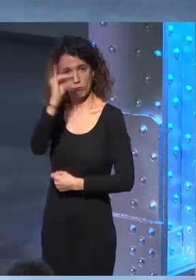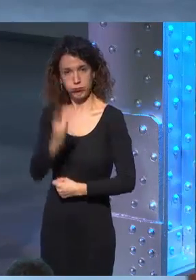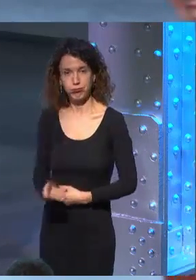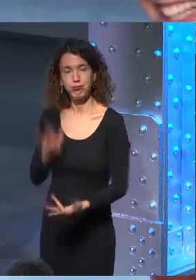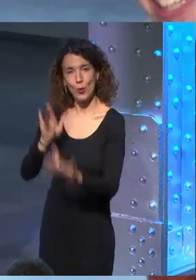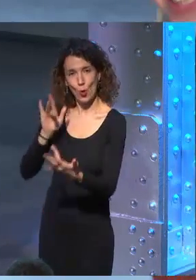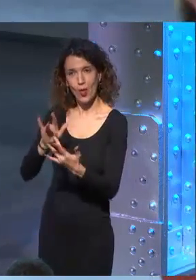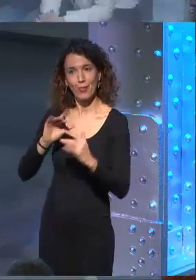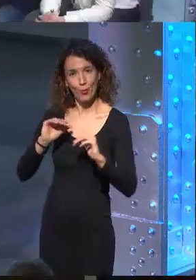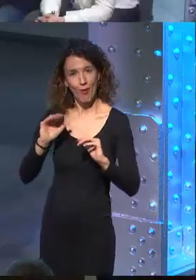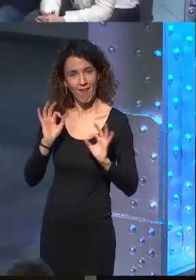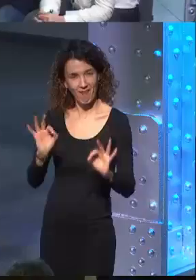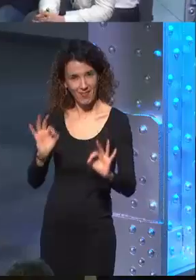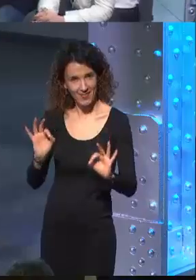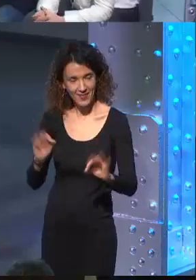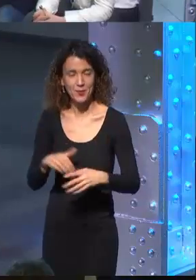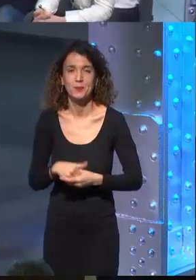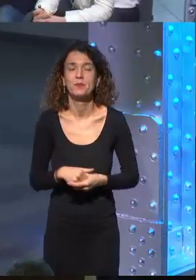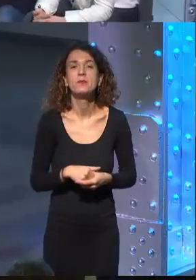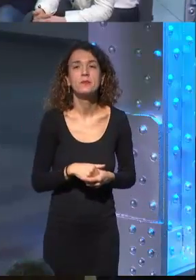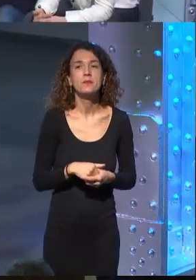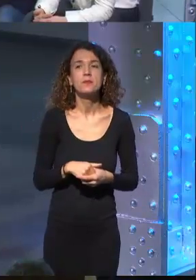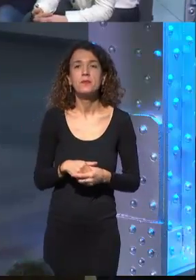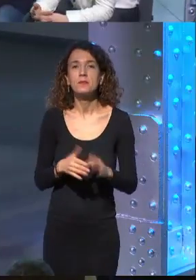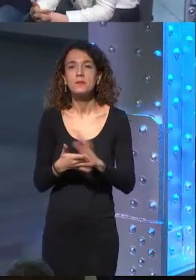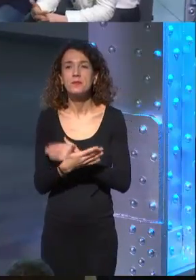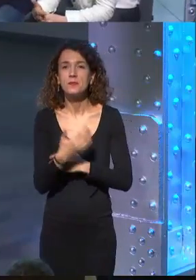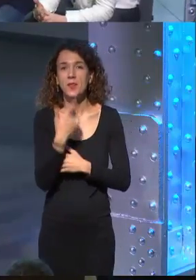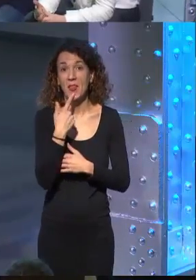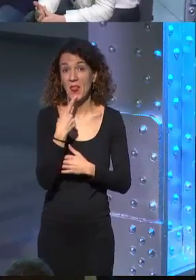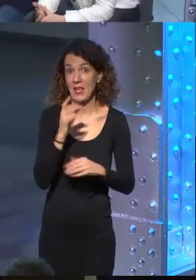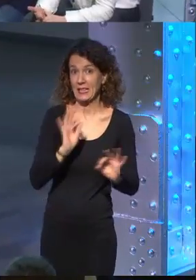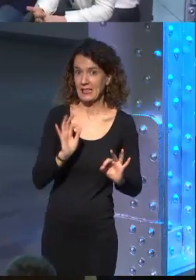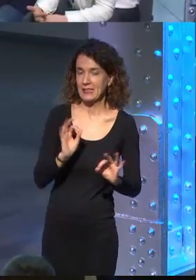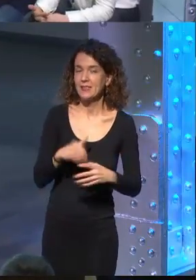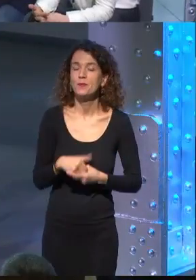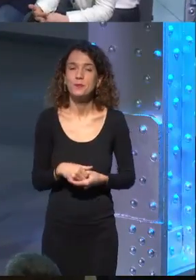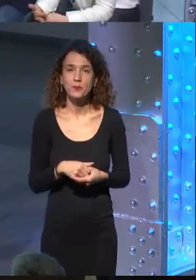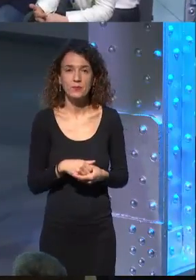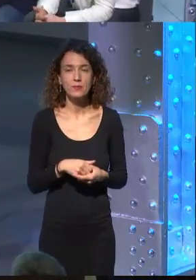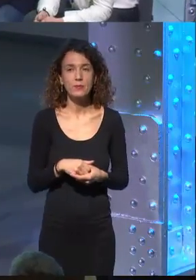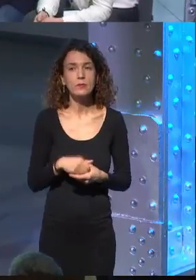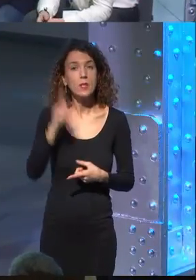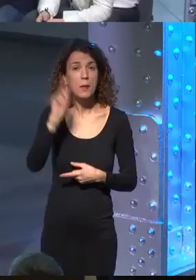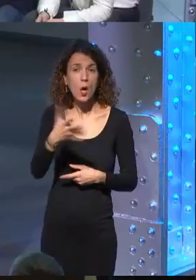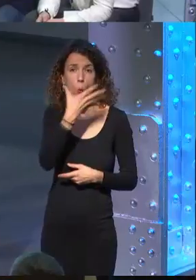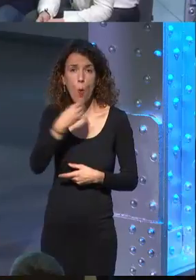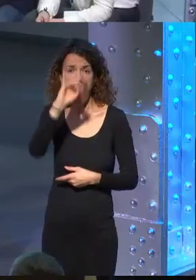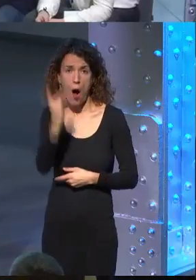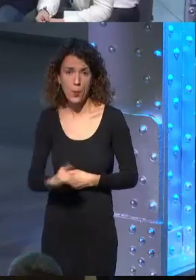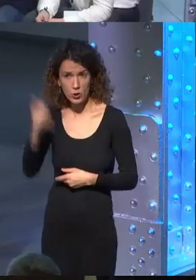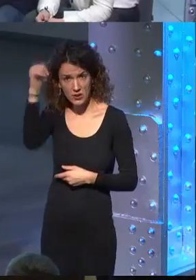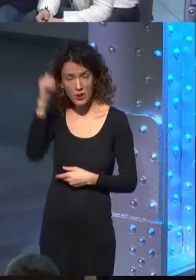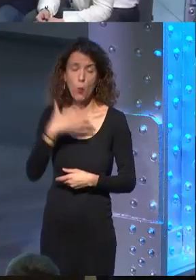of cute guys or handsome guys, so to speak. Well, no, don't explain what you meant with that,